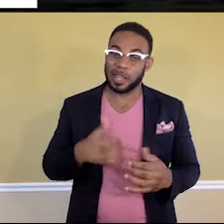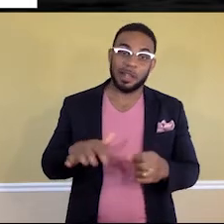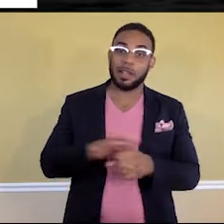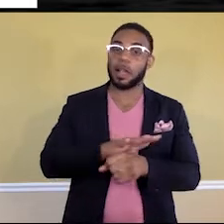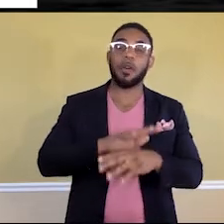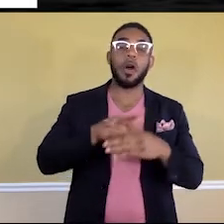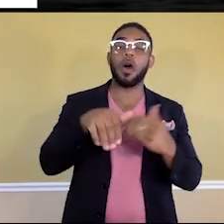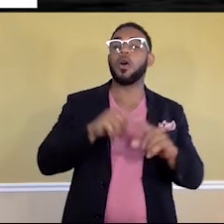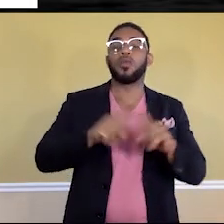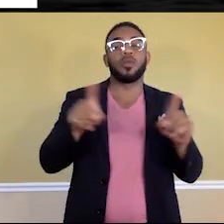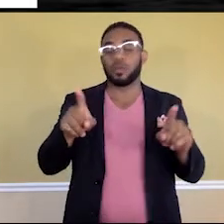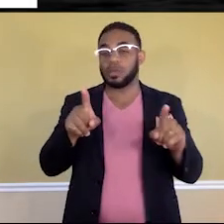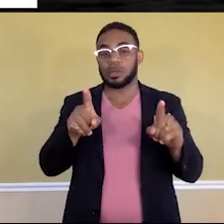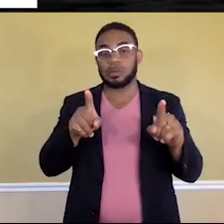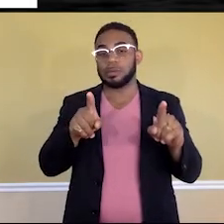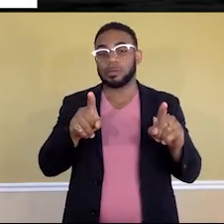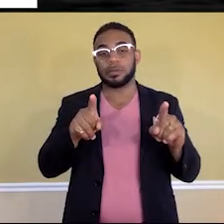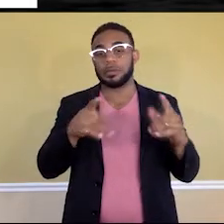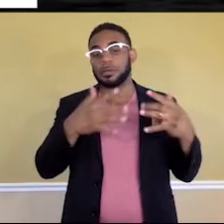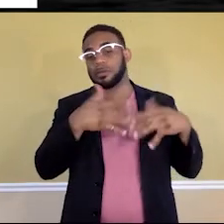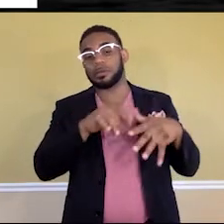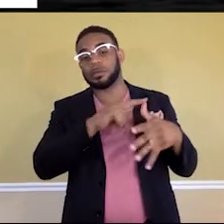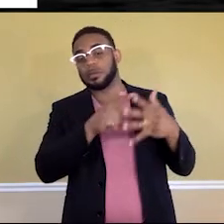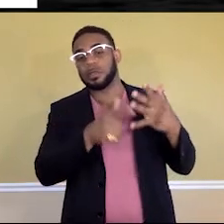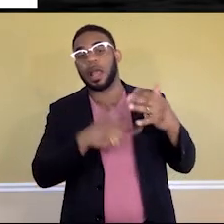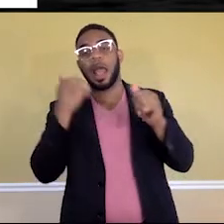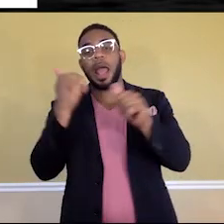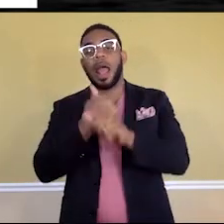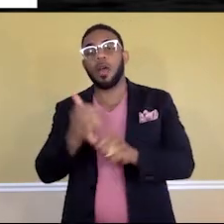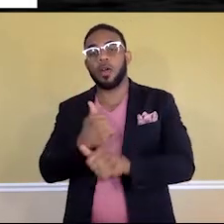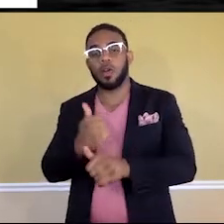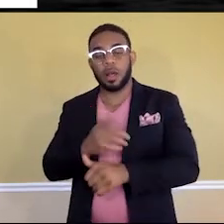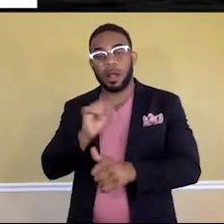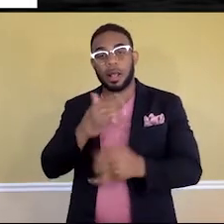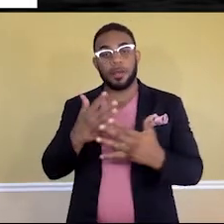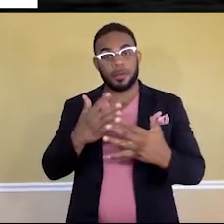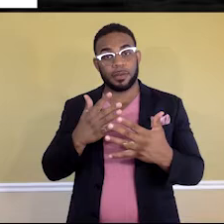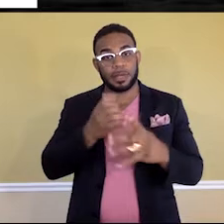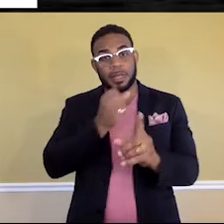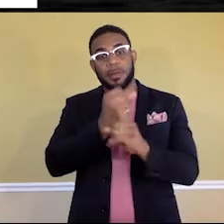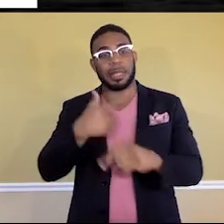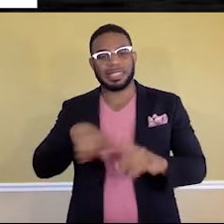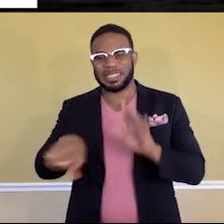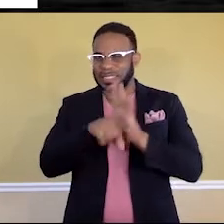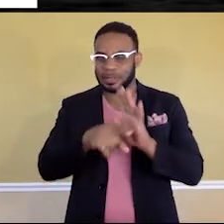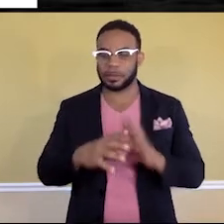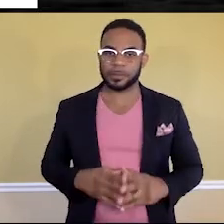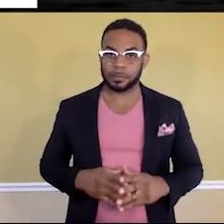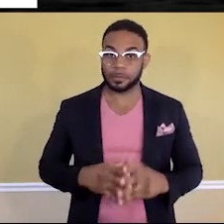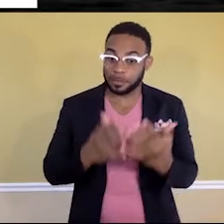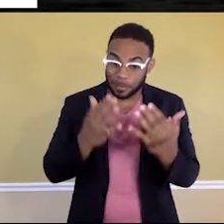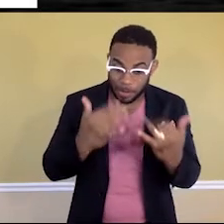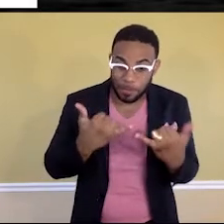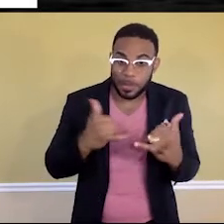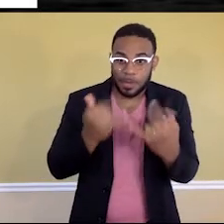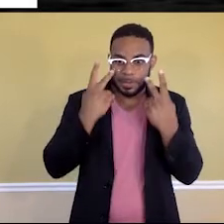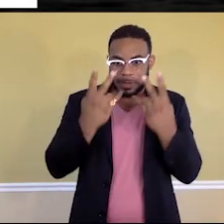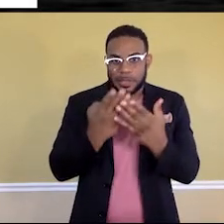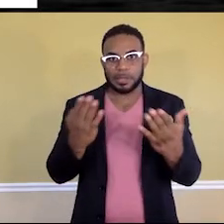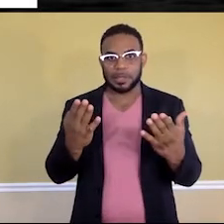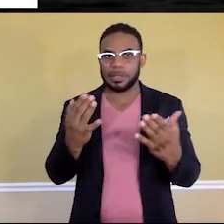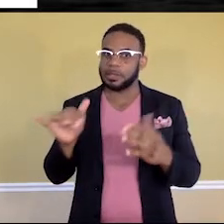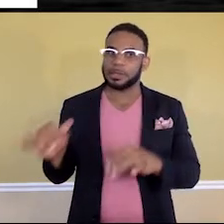covering a whole different slew of algorithms that have impacted us negatively. And now we're still seeing these